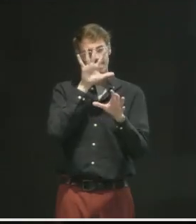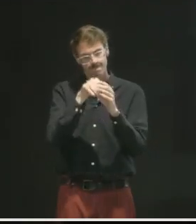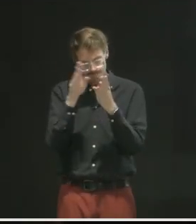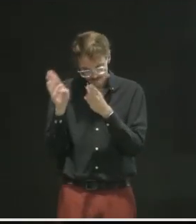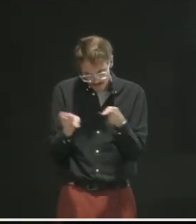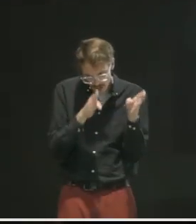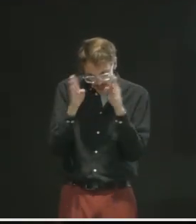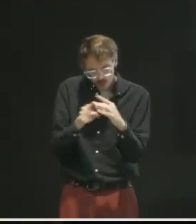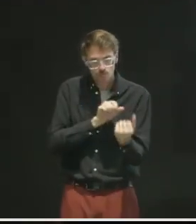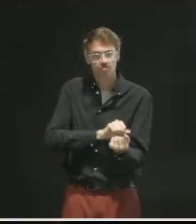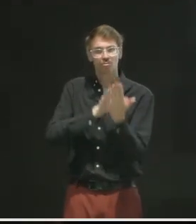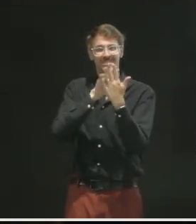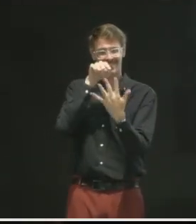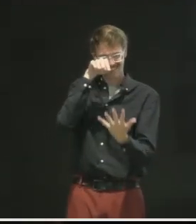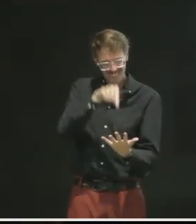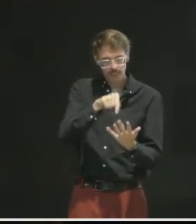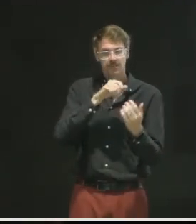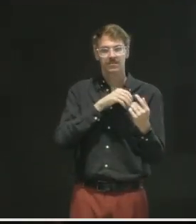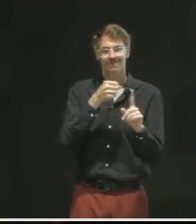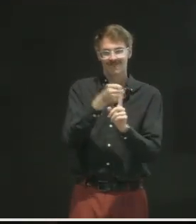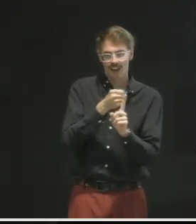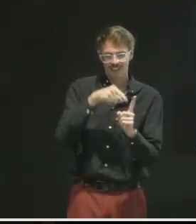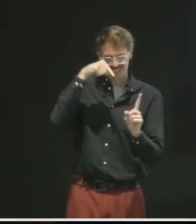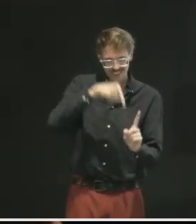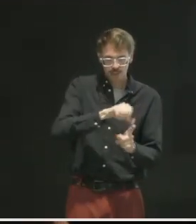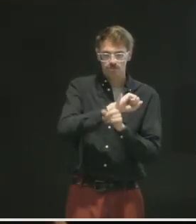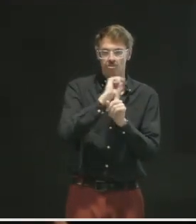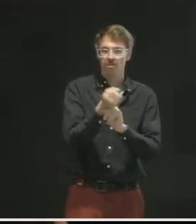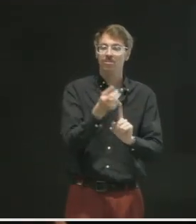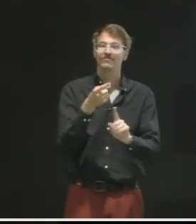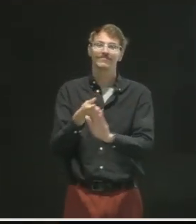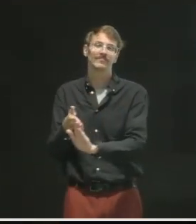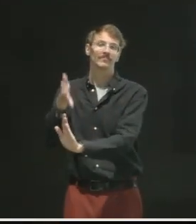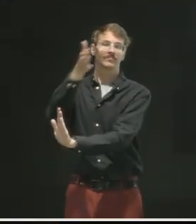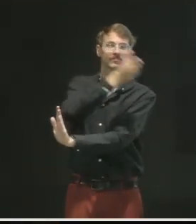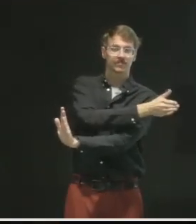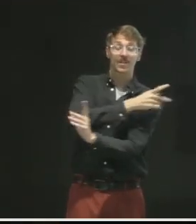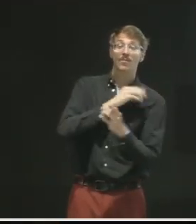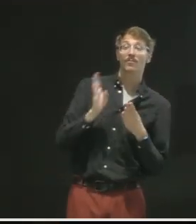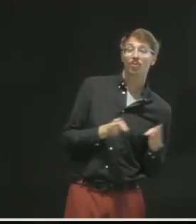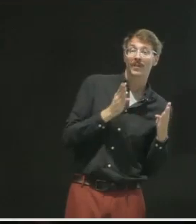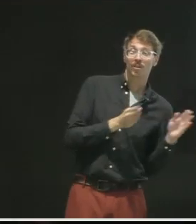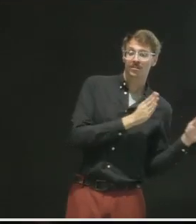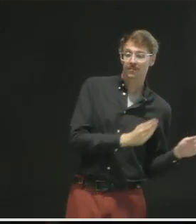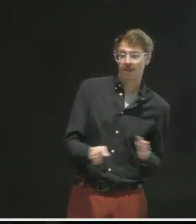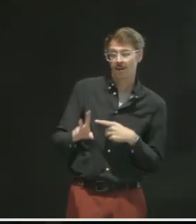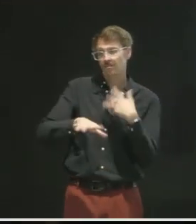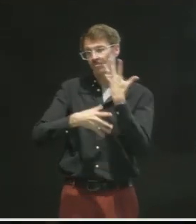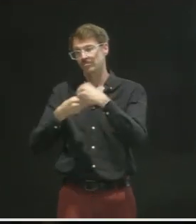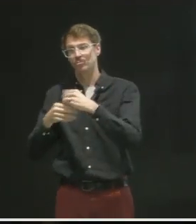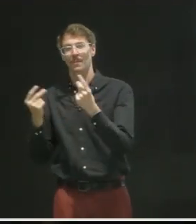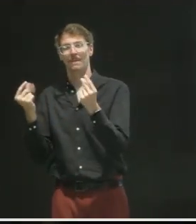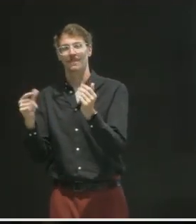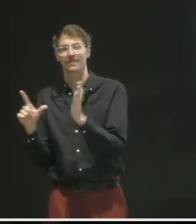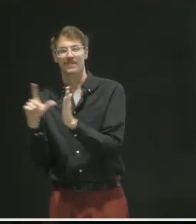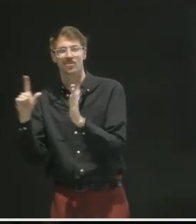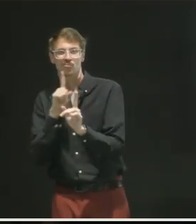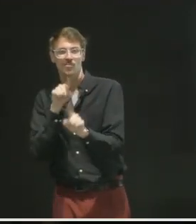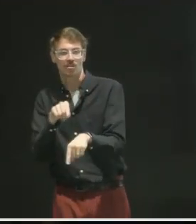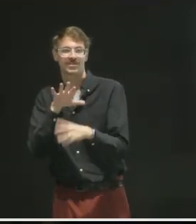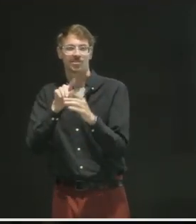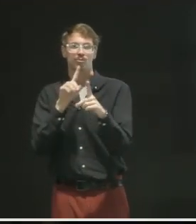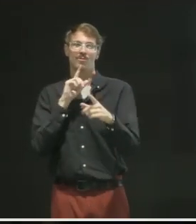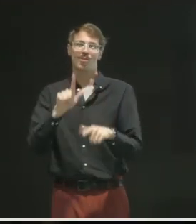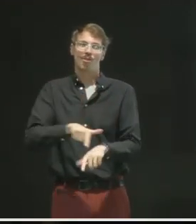violence from the beginning, from our preparedness plans all the way into our immediate response into long-term recovery